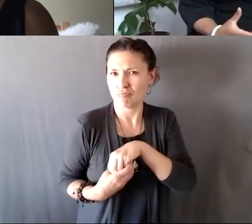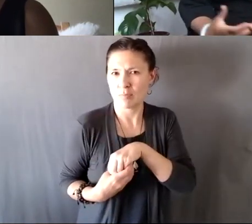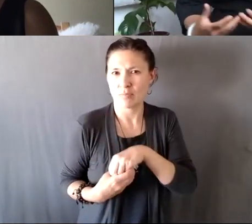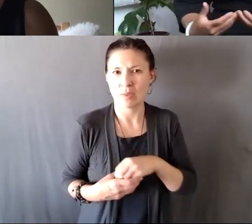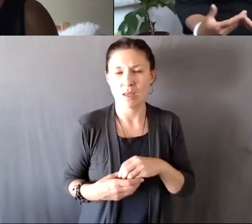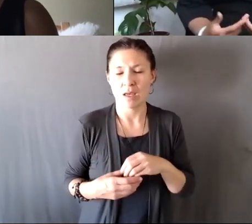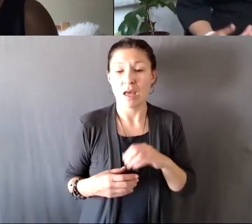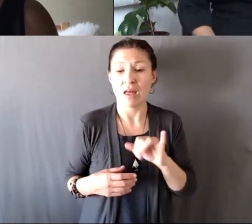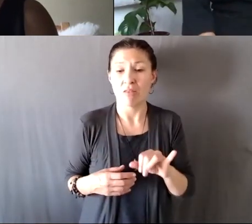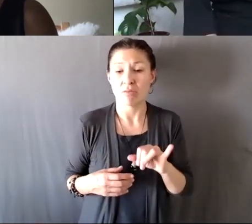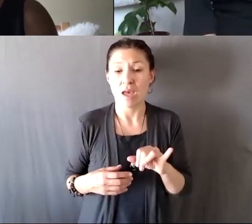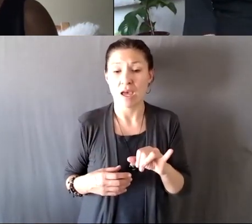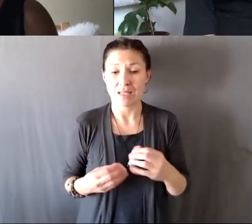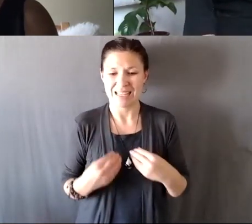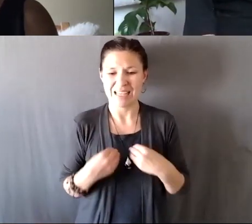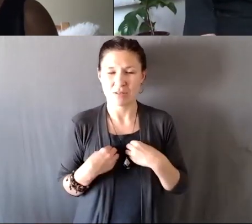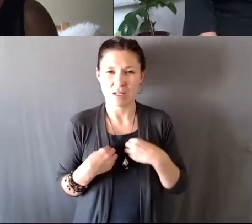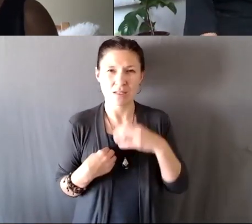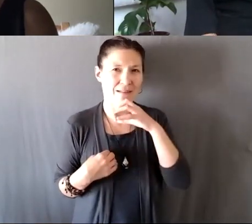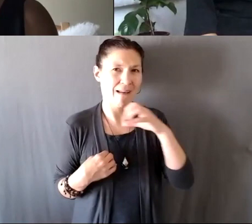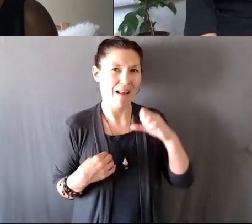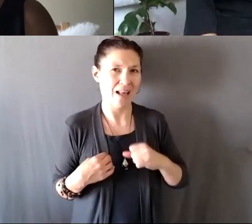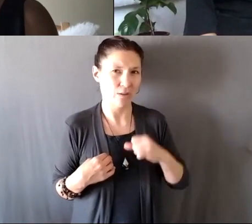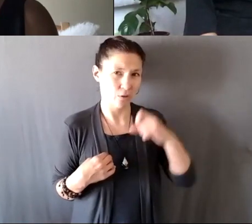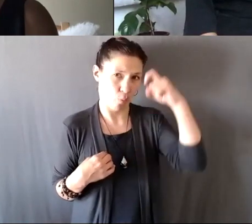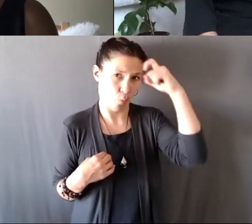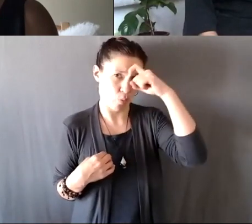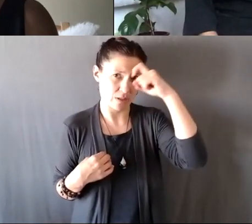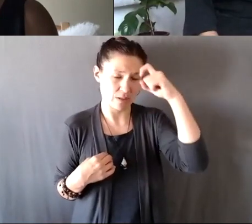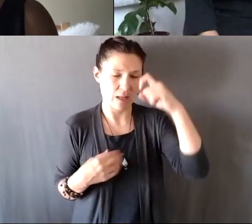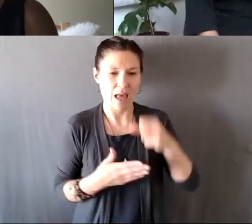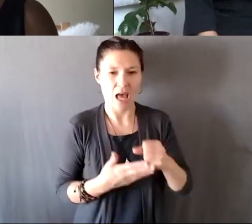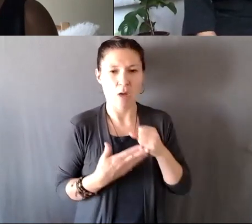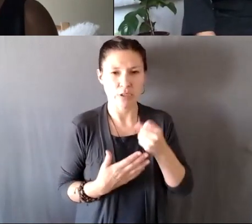which can help us to navigate through our lives, to empower ourselves,